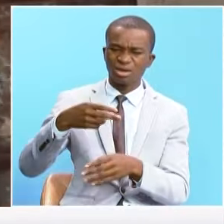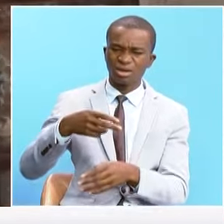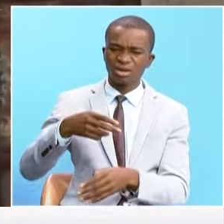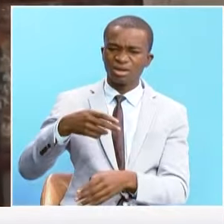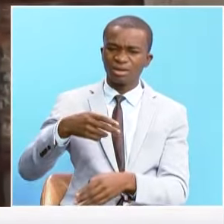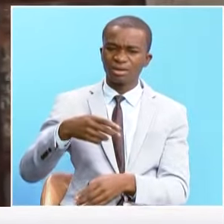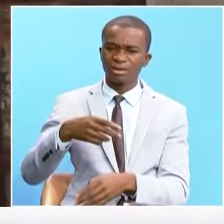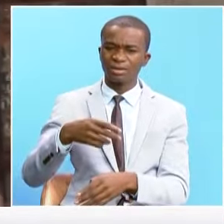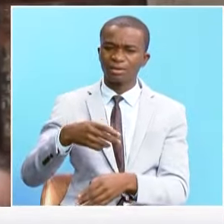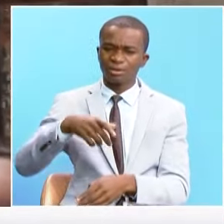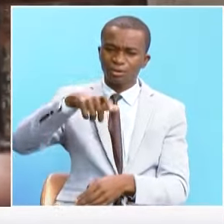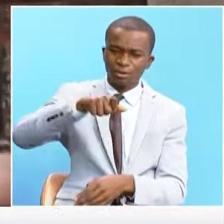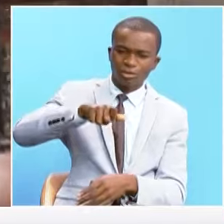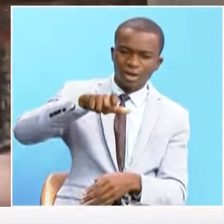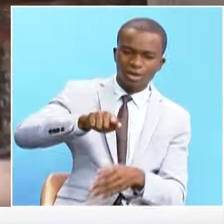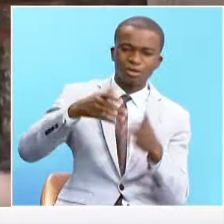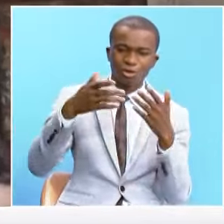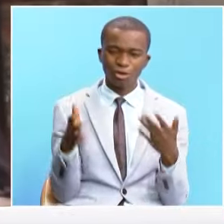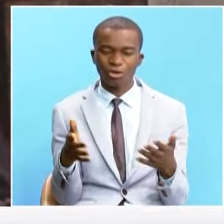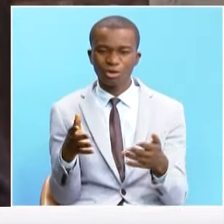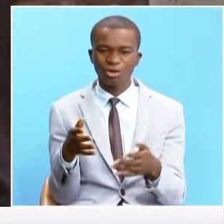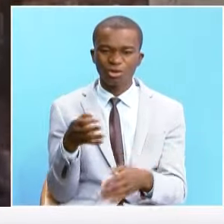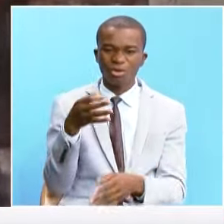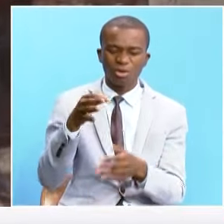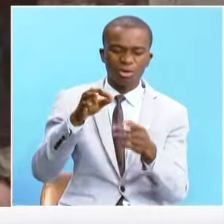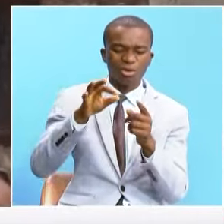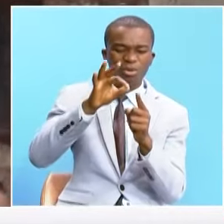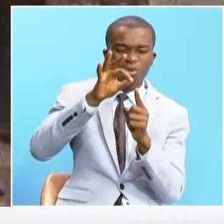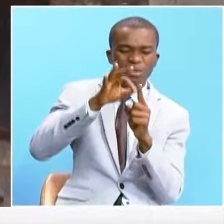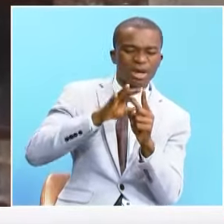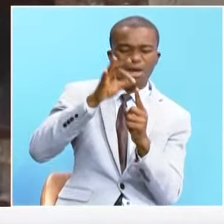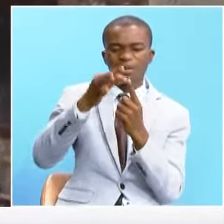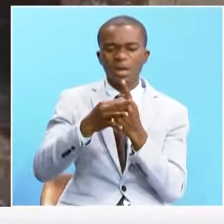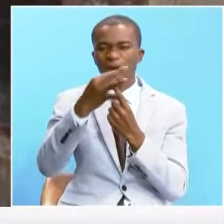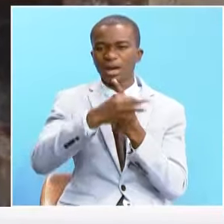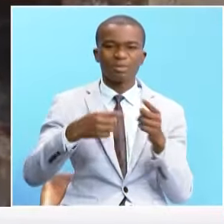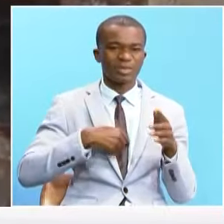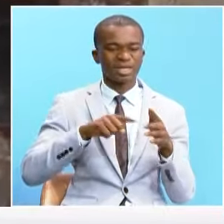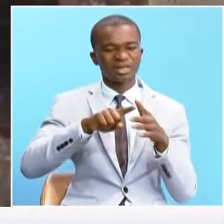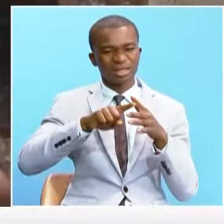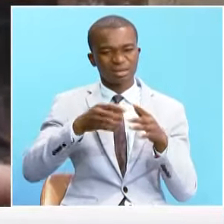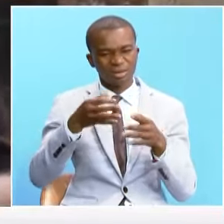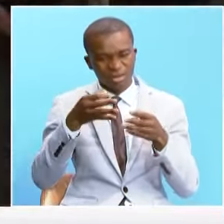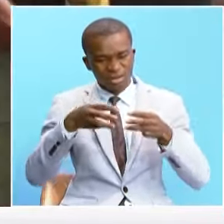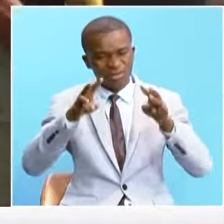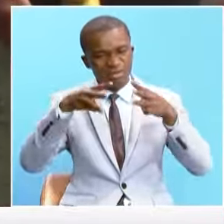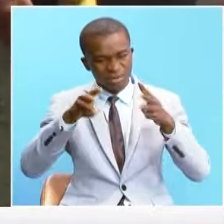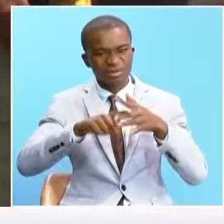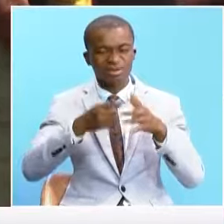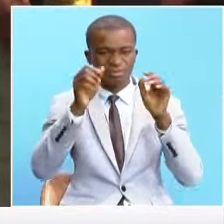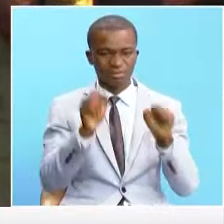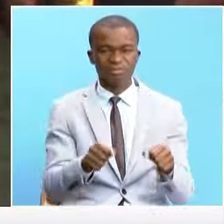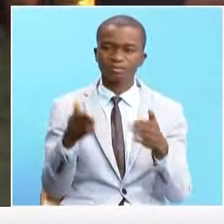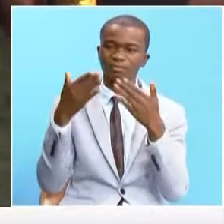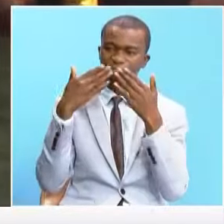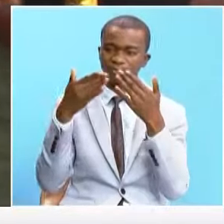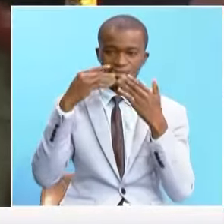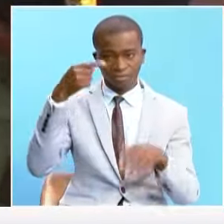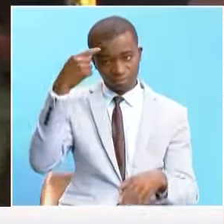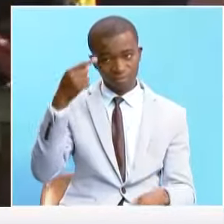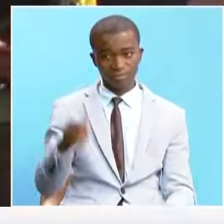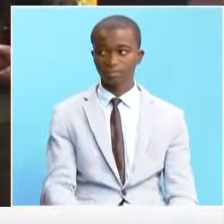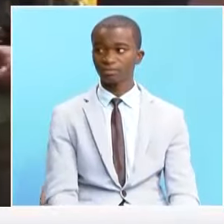Tempia Shako, and all that change and win a more, Nangunjan Stage, Awe, Alaturate of Telatur Kungula Ish. The disbursement